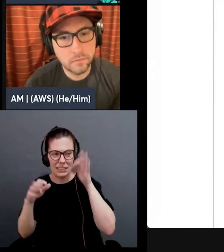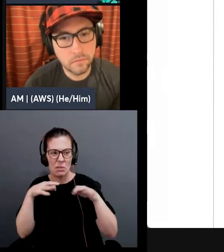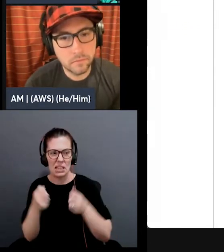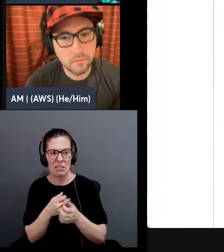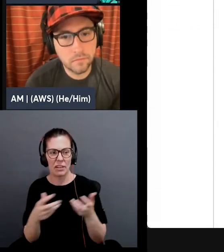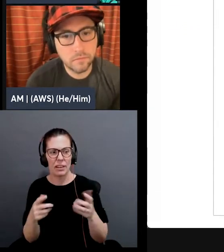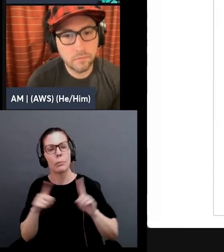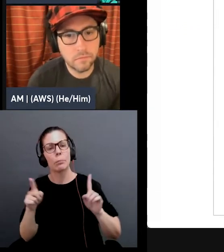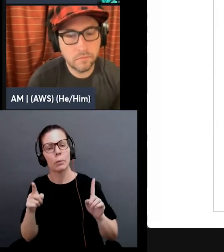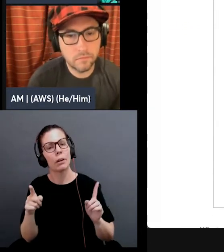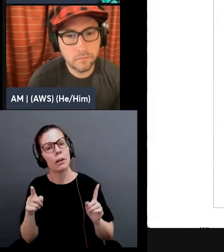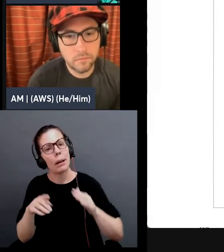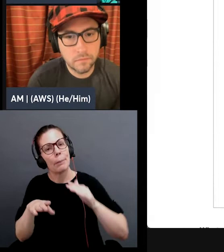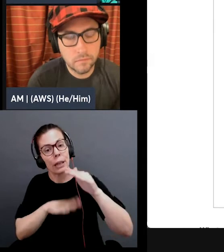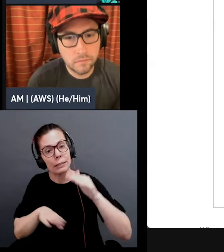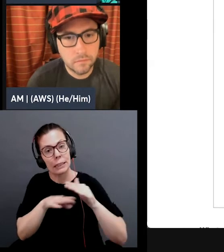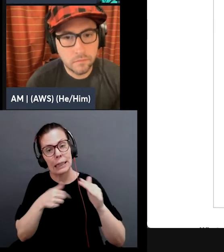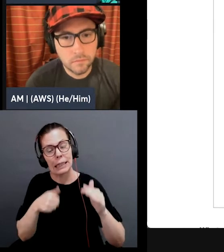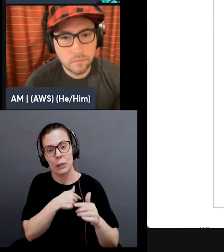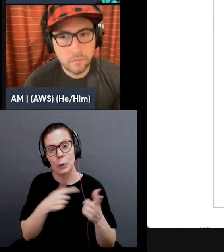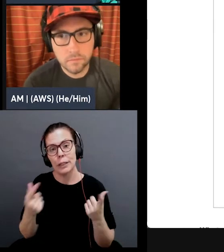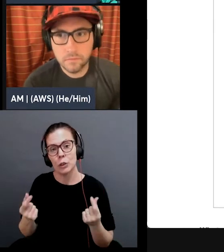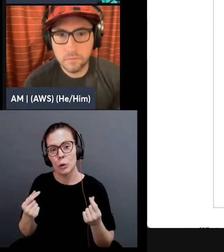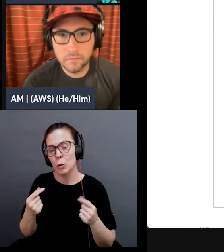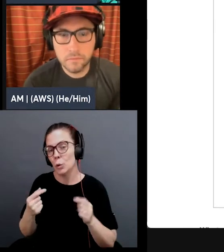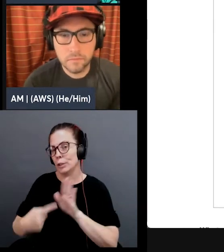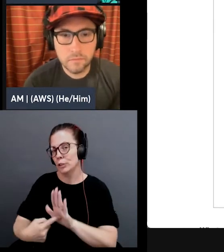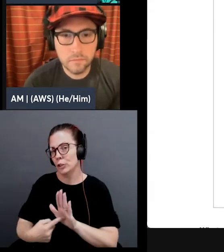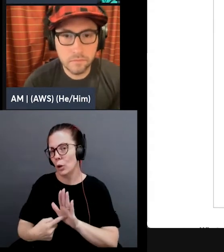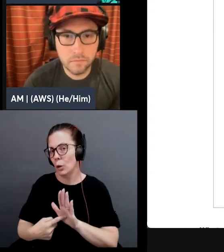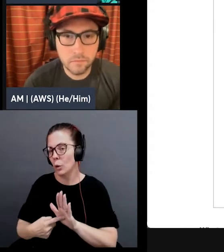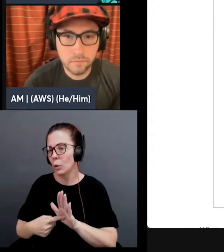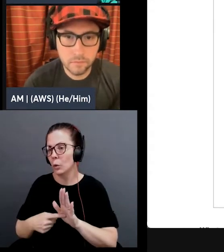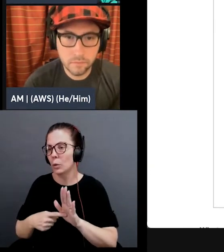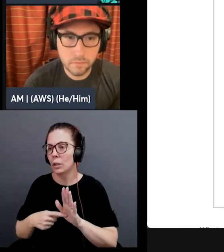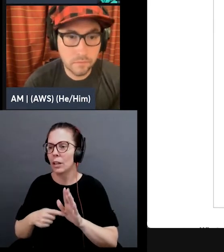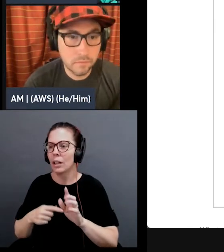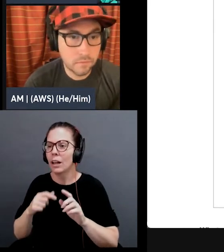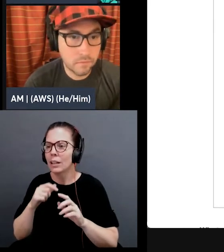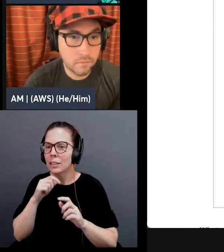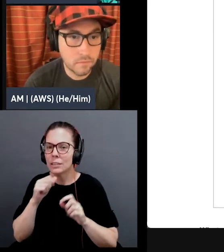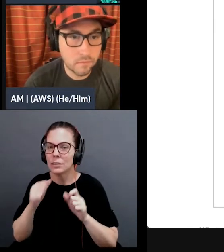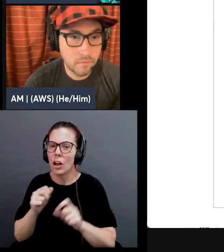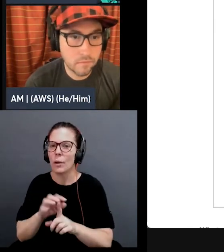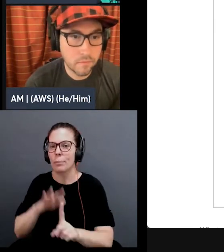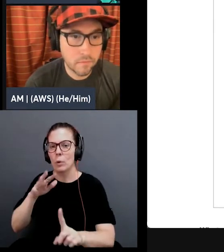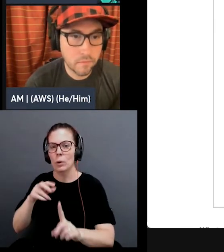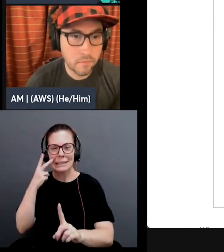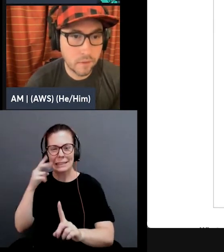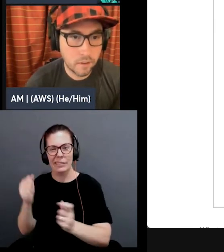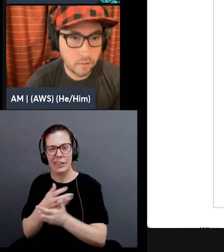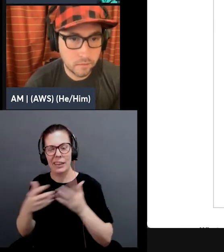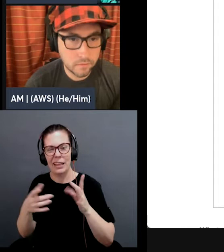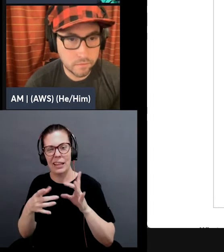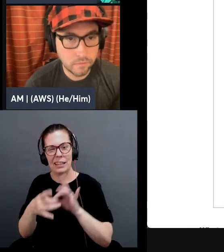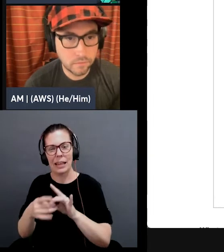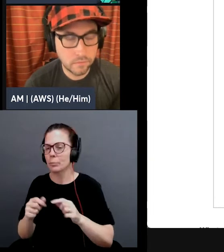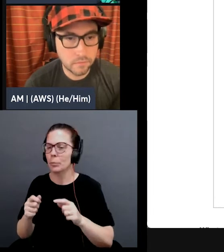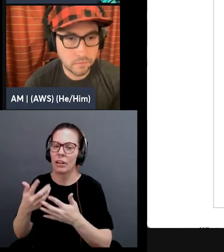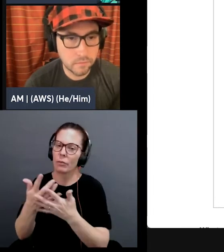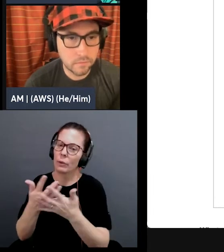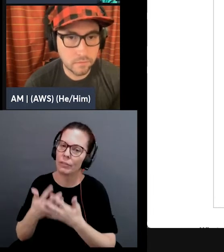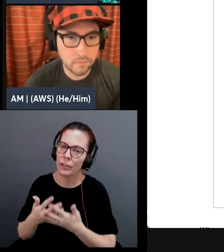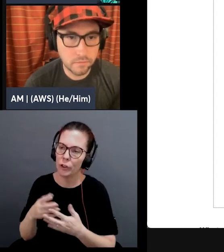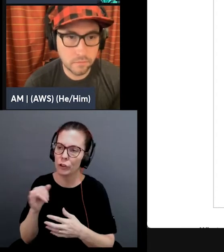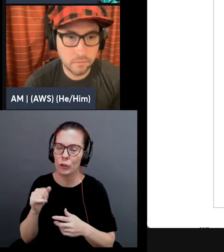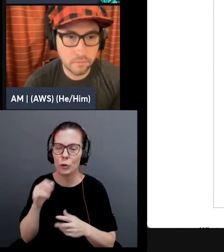basically what we've done here is we're being able to show that you can also not just pull back everything connected to it, but in this case, we've filtered it down to only pulling